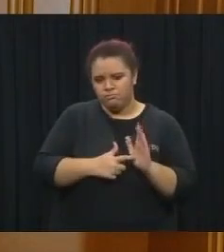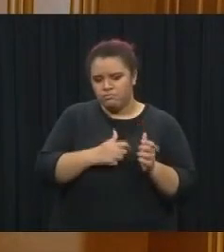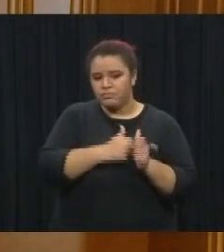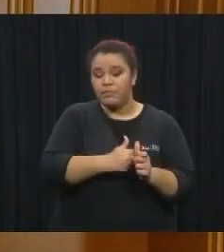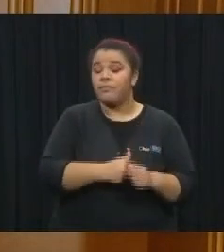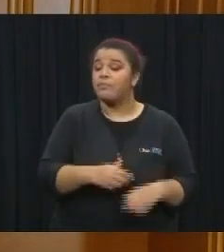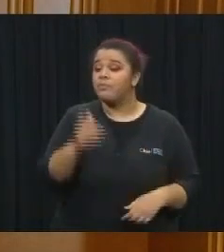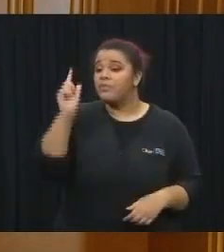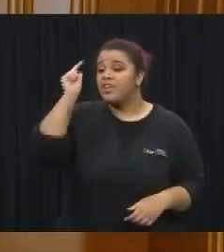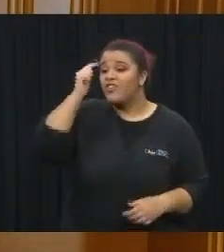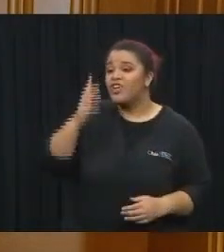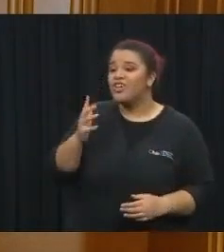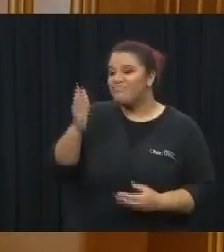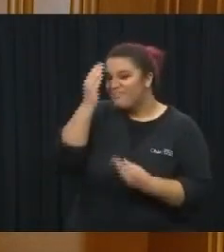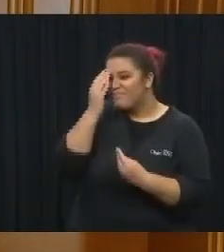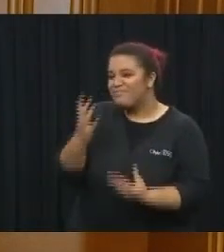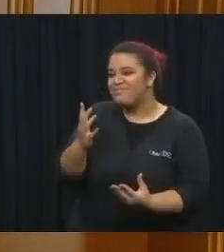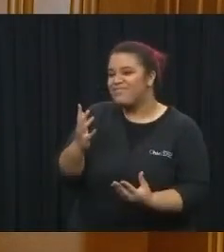community say gracias.